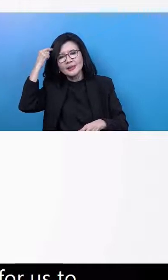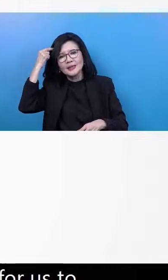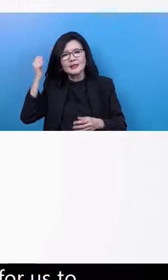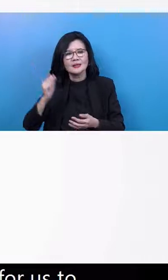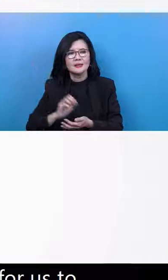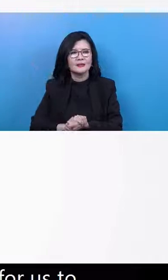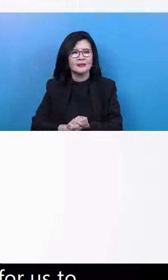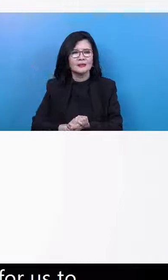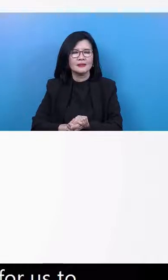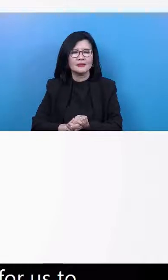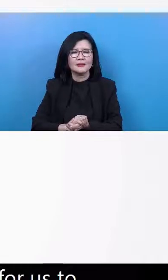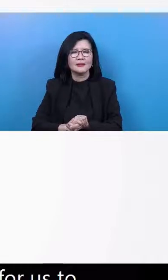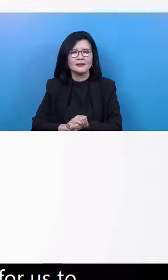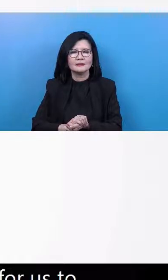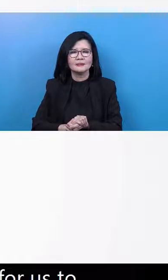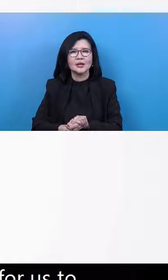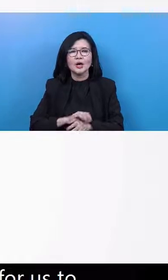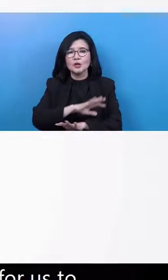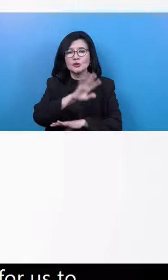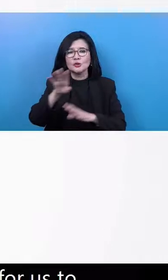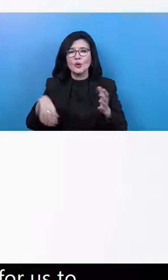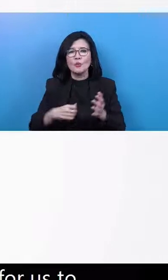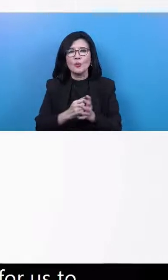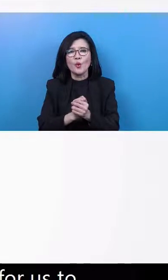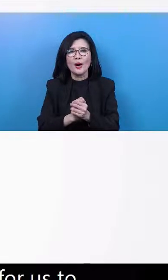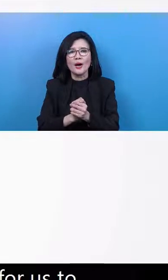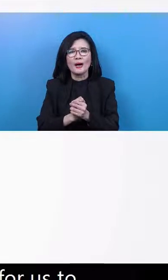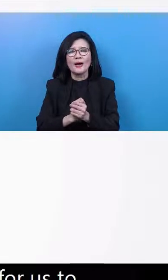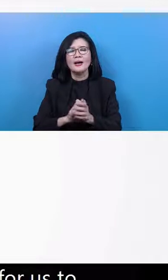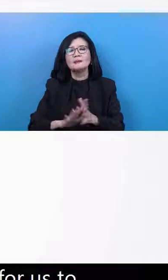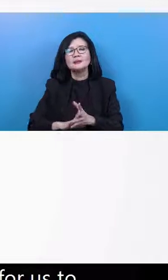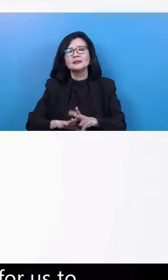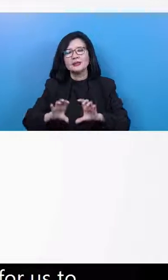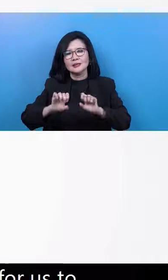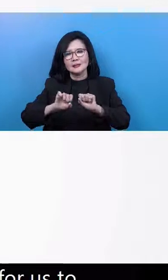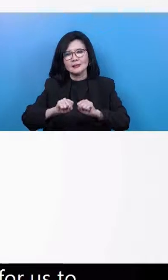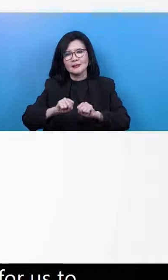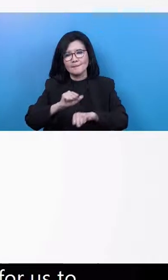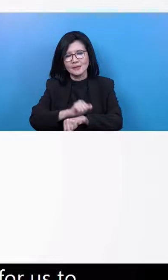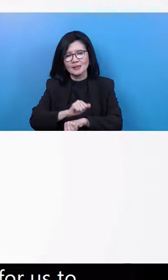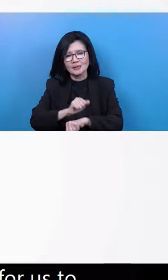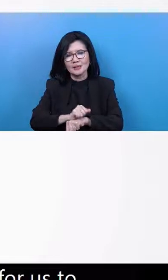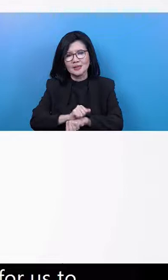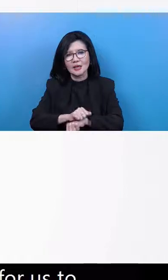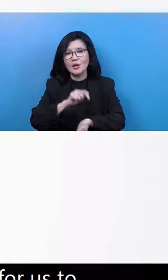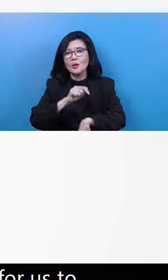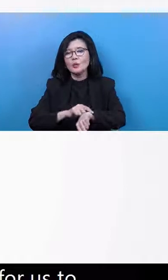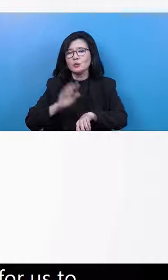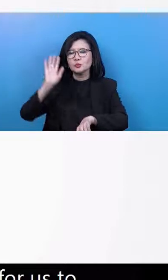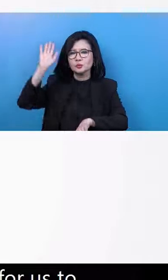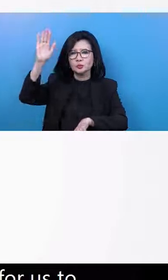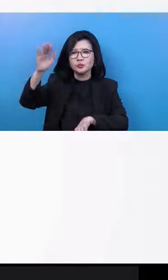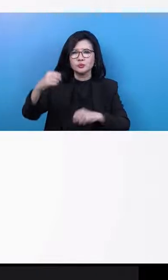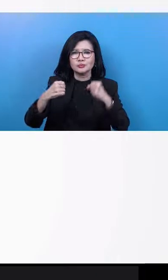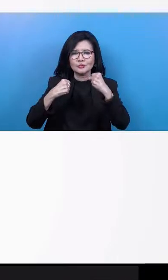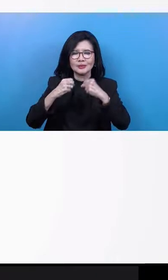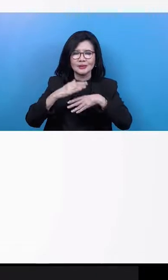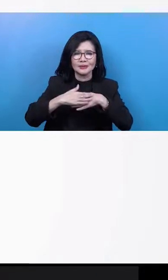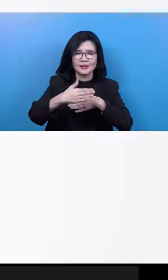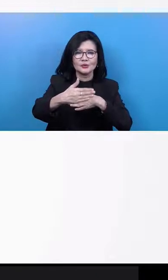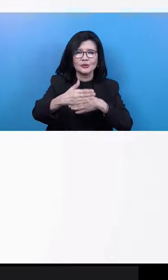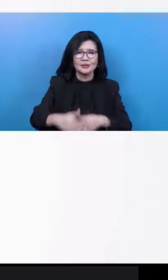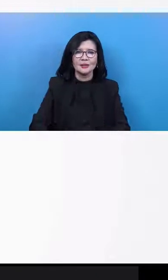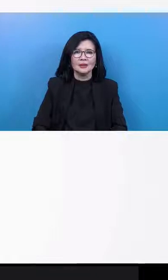systemic change for us to have a sustainable and resilient future. And I would like to reiterate the importance of a whole